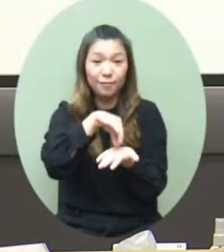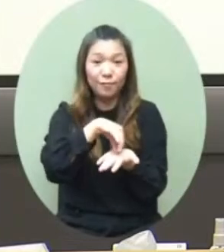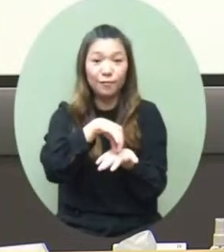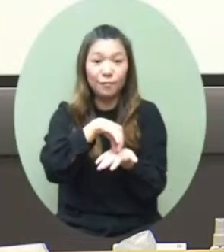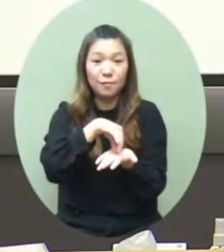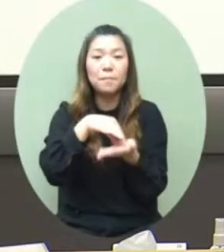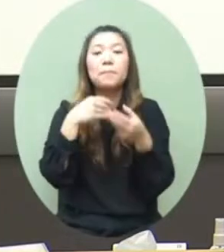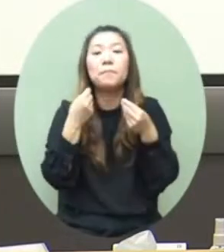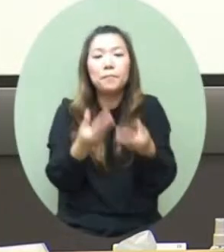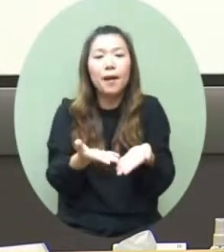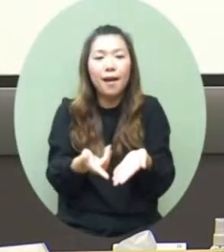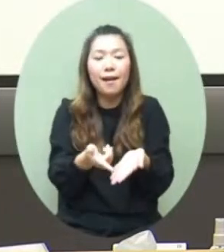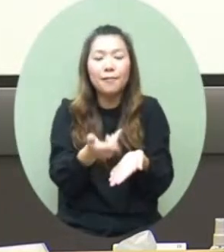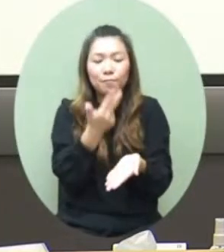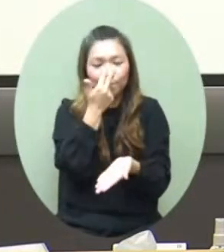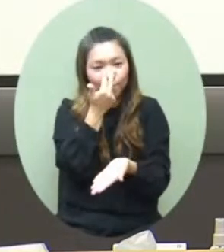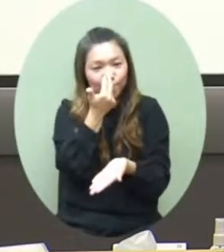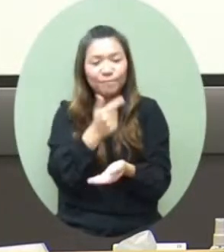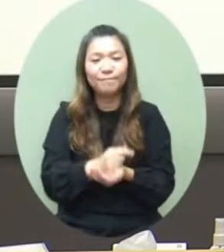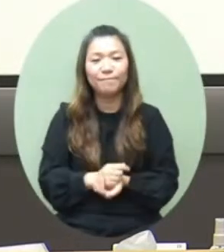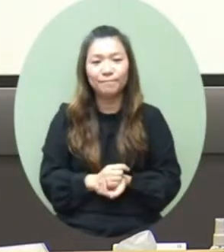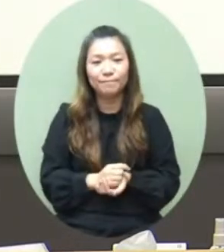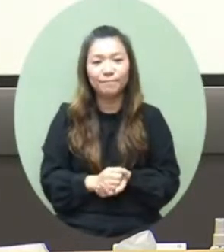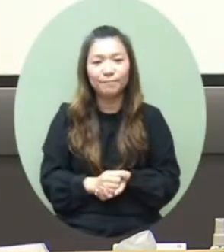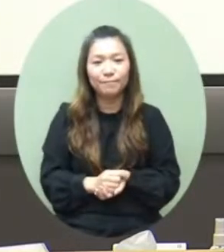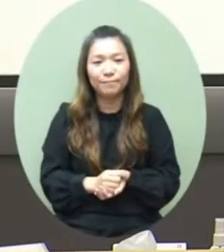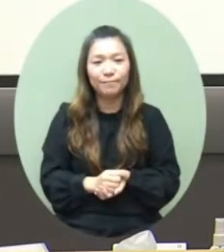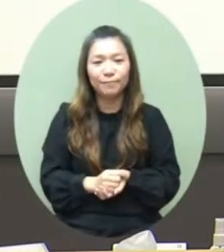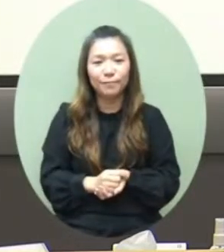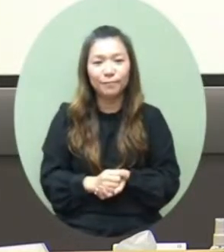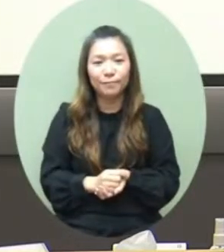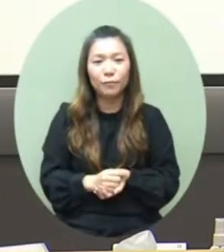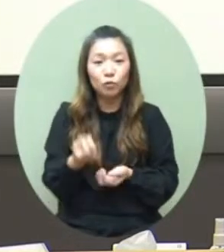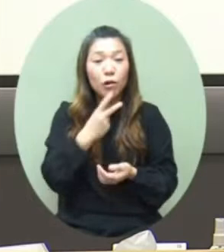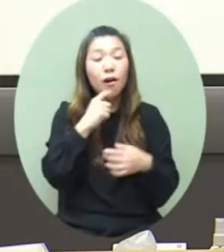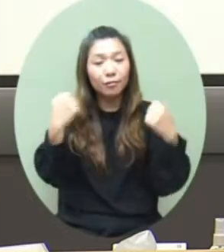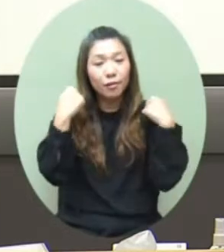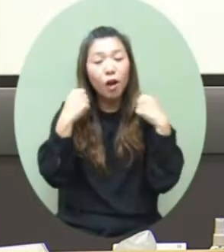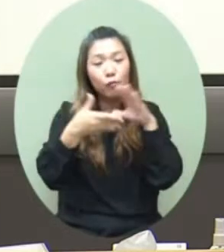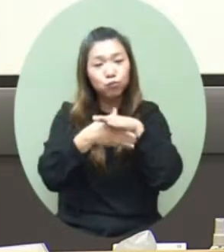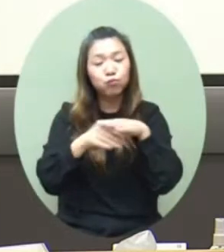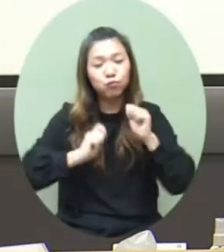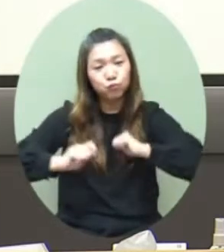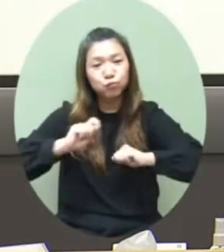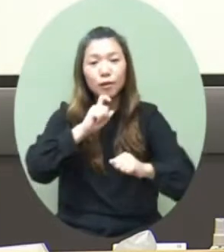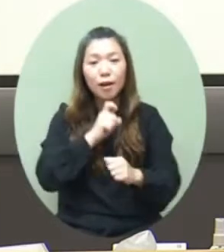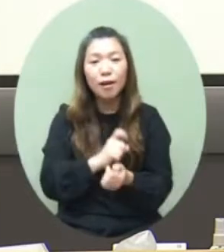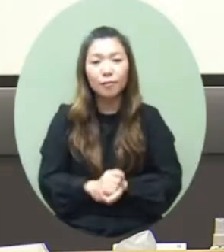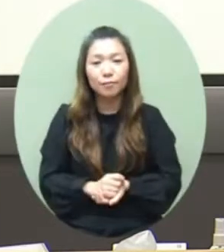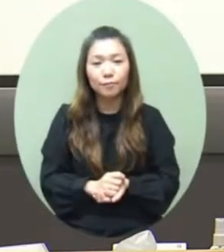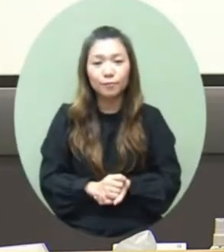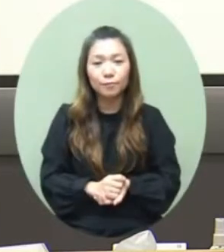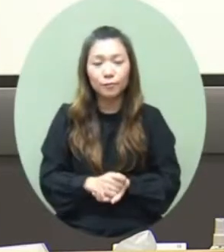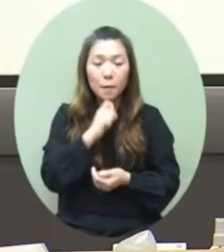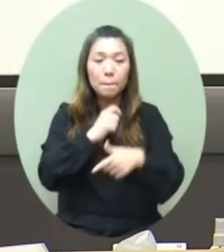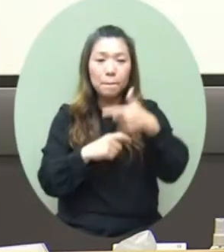under which a series of performances will be held, and we can all enjoy the Victoria